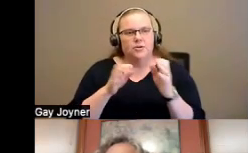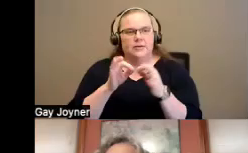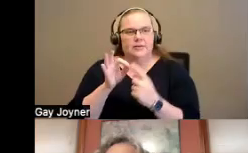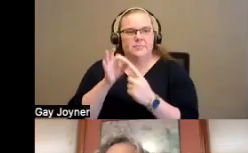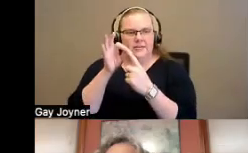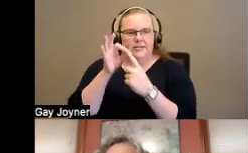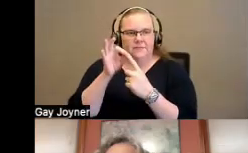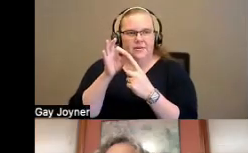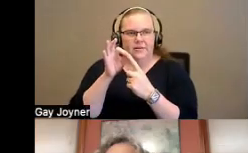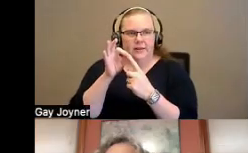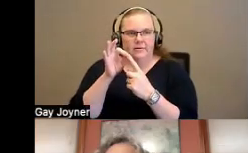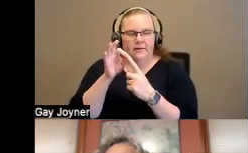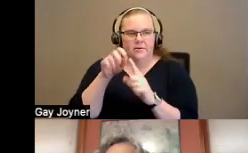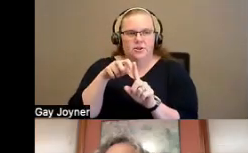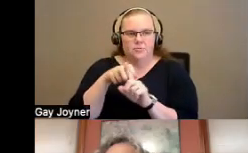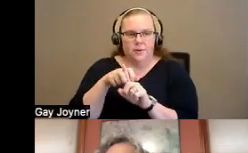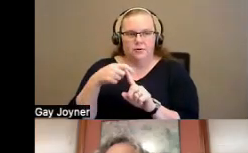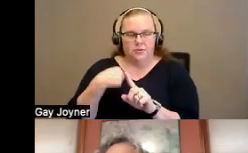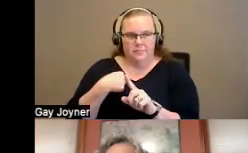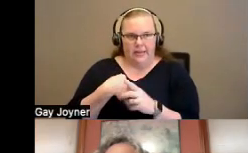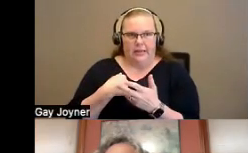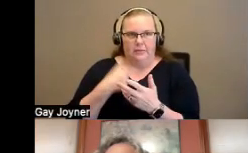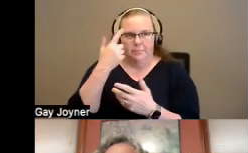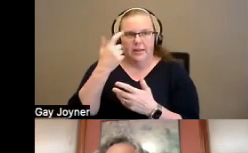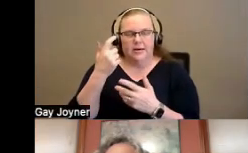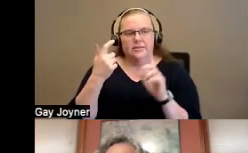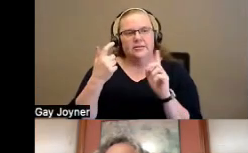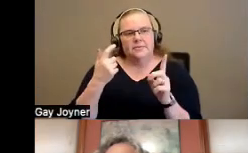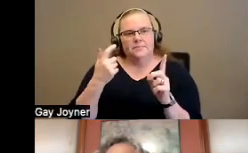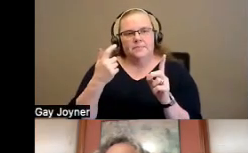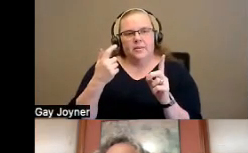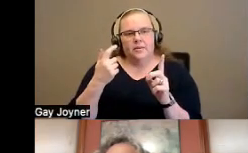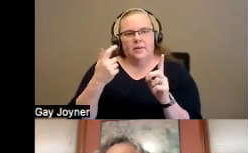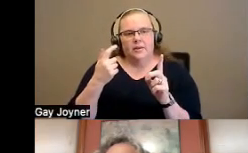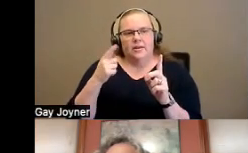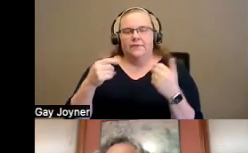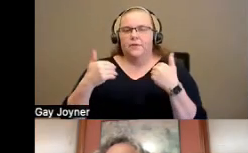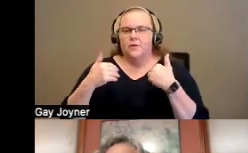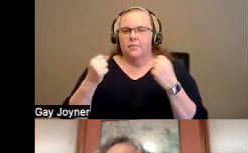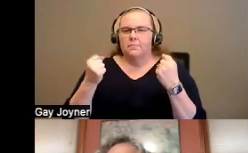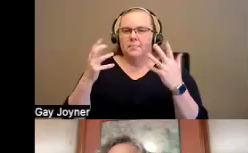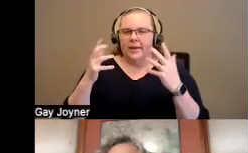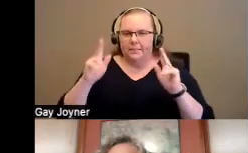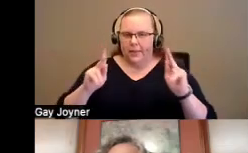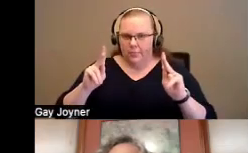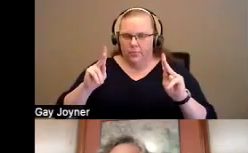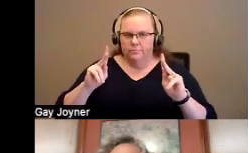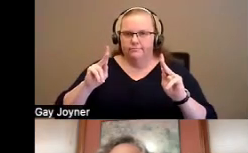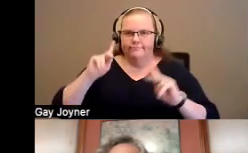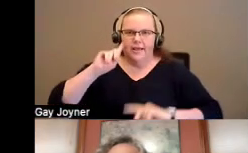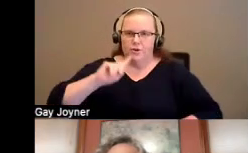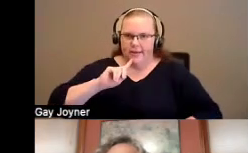this one specifically spoke to me because if you, many